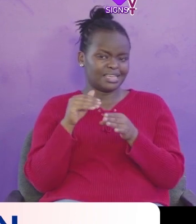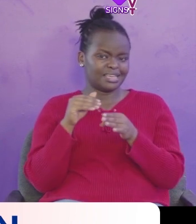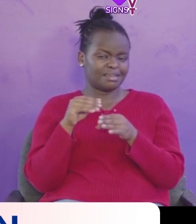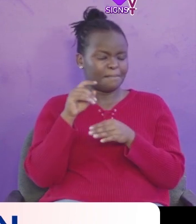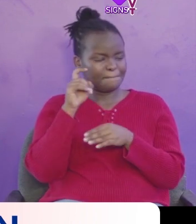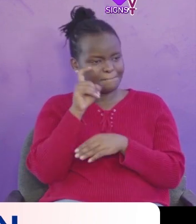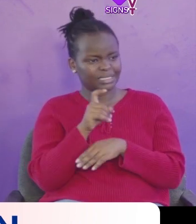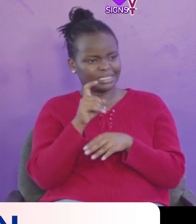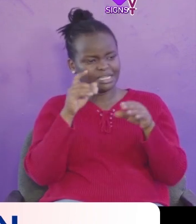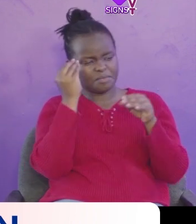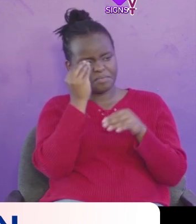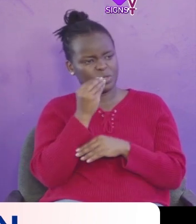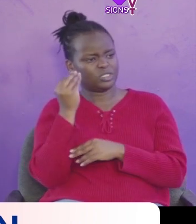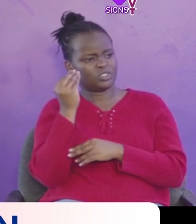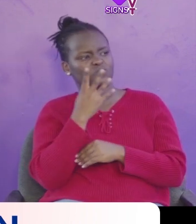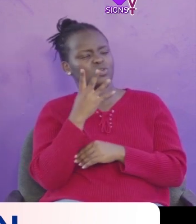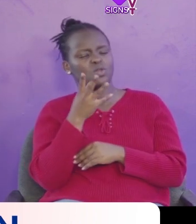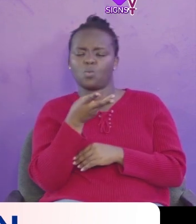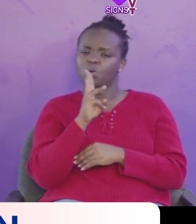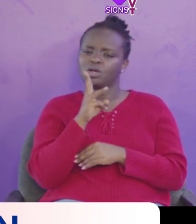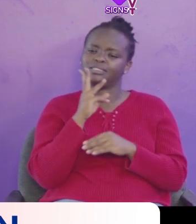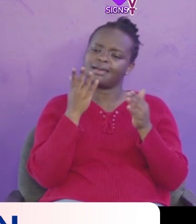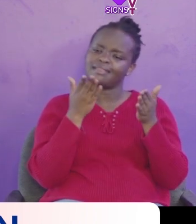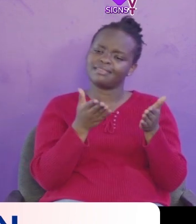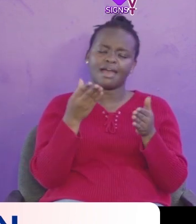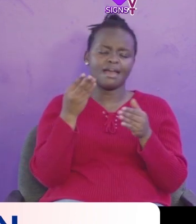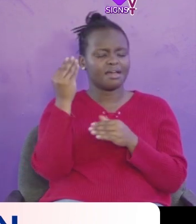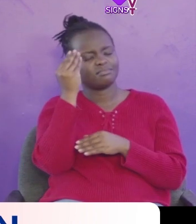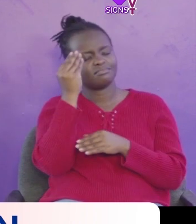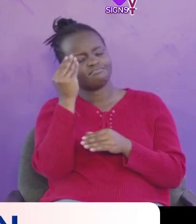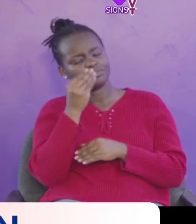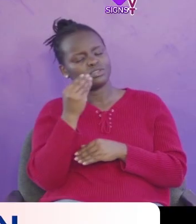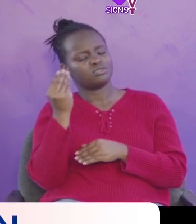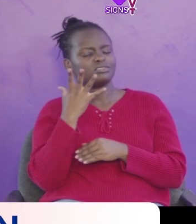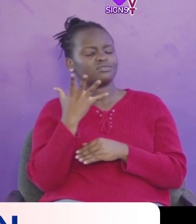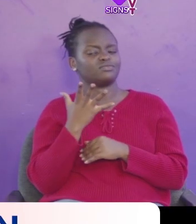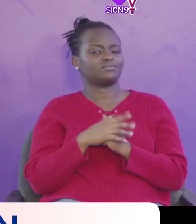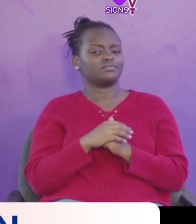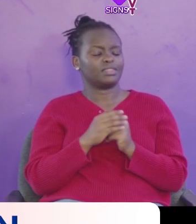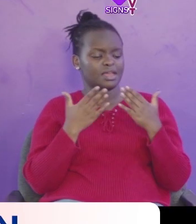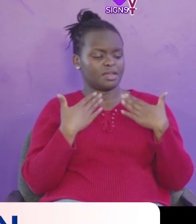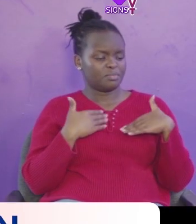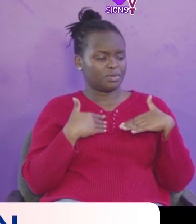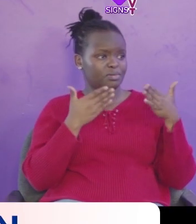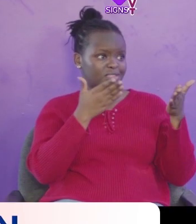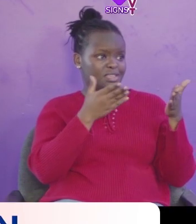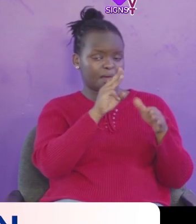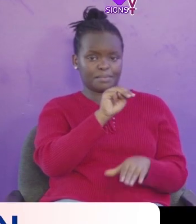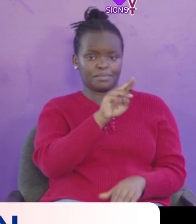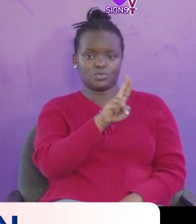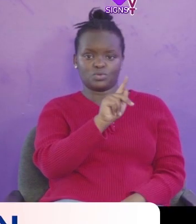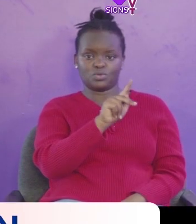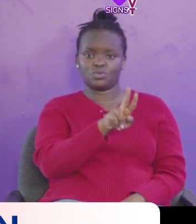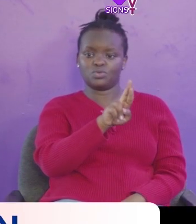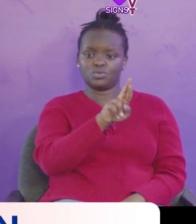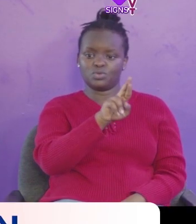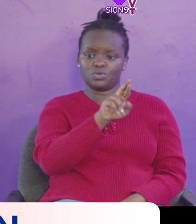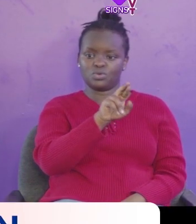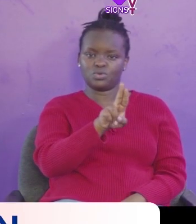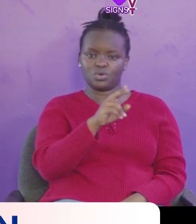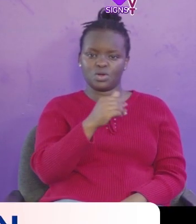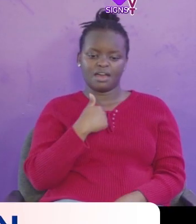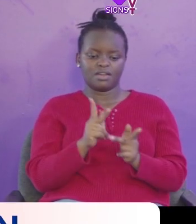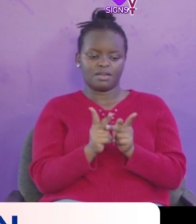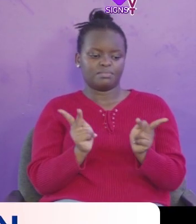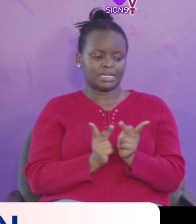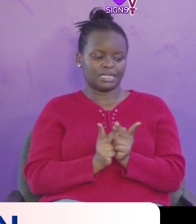aesthetics. Inafaa maji kuwe ka urembo hivi. Kama hata watu wenye wanaishi Mukuru, yeah. Sasa kuna mahali Mukuru tunanunua,